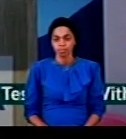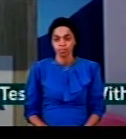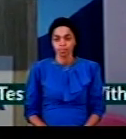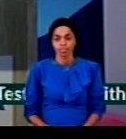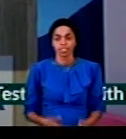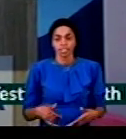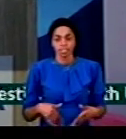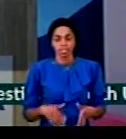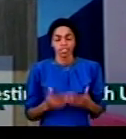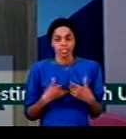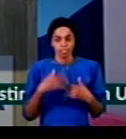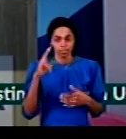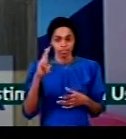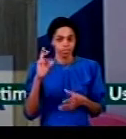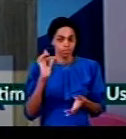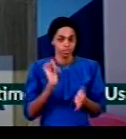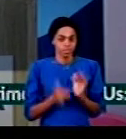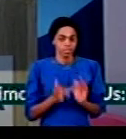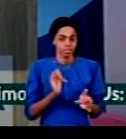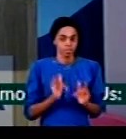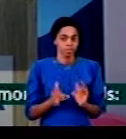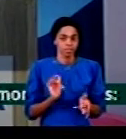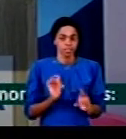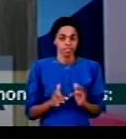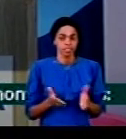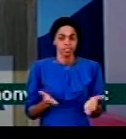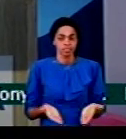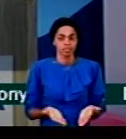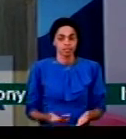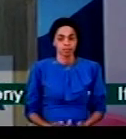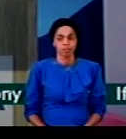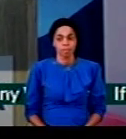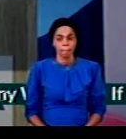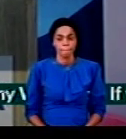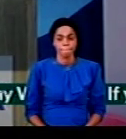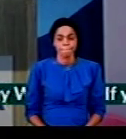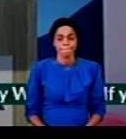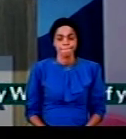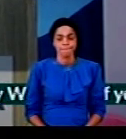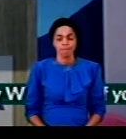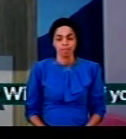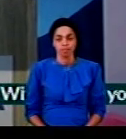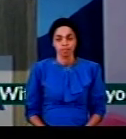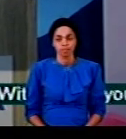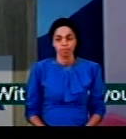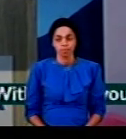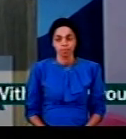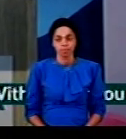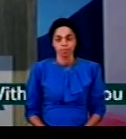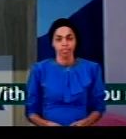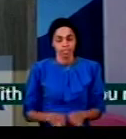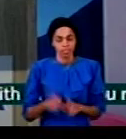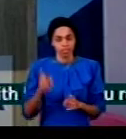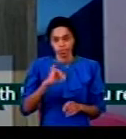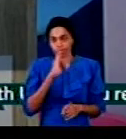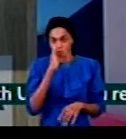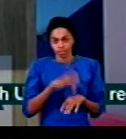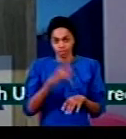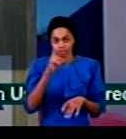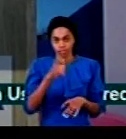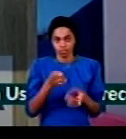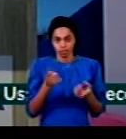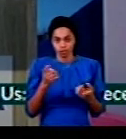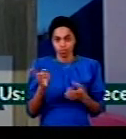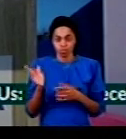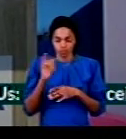is touching you, check your body. As God is touching you, come and get your testimony for our brethren here so that you can